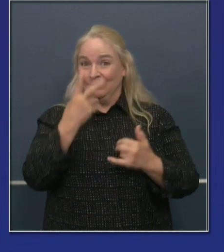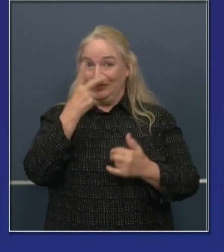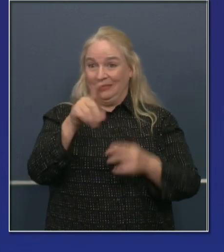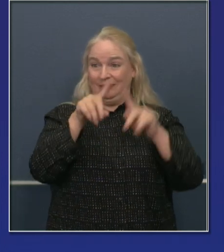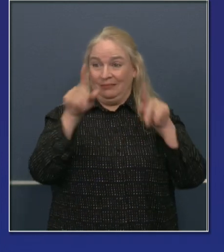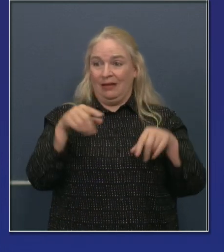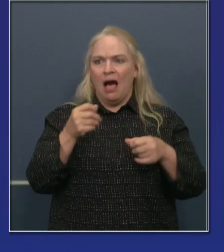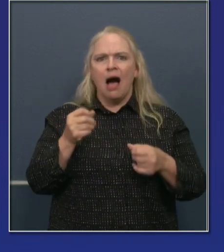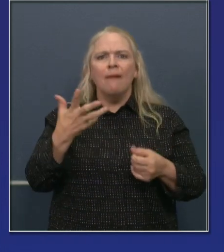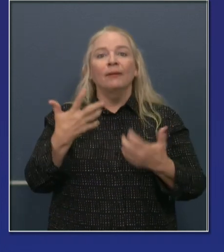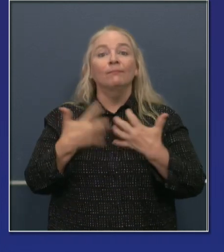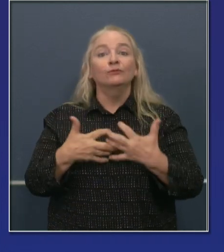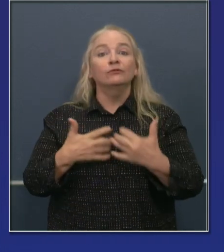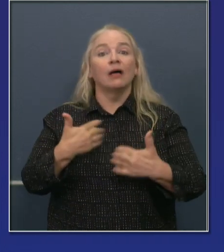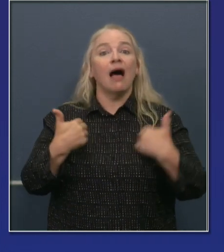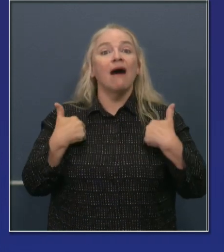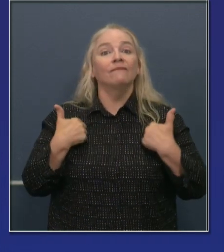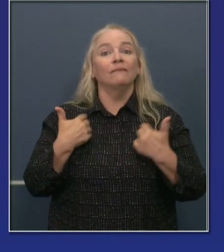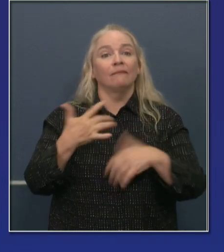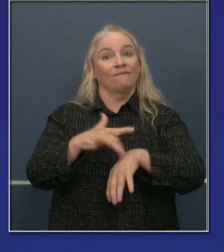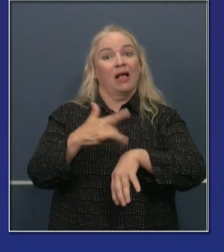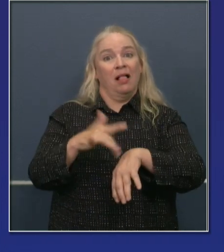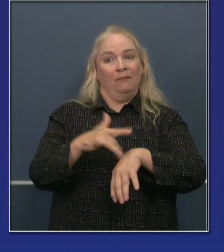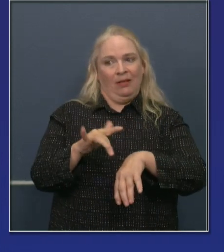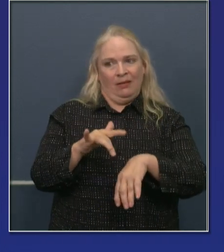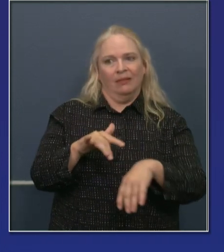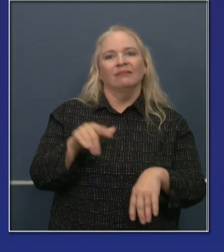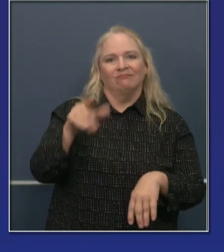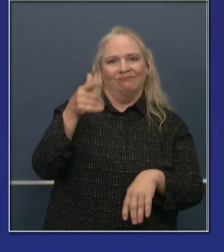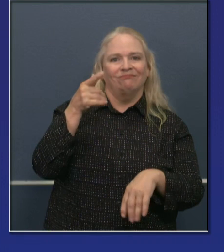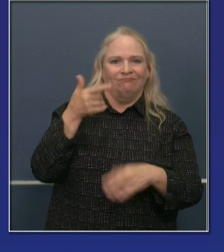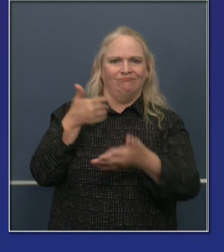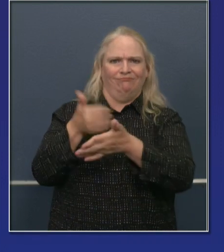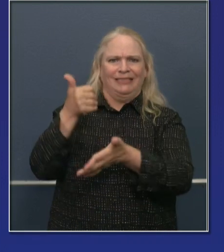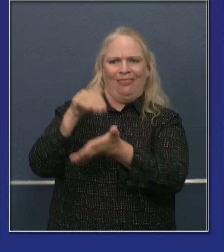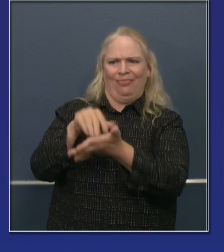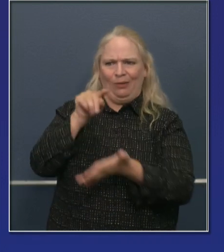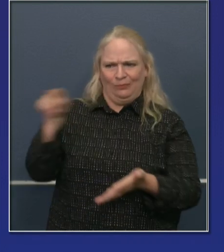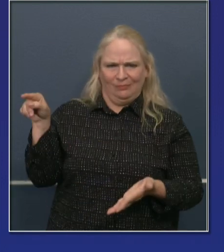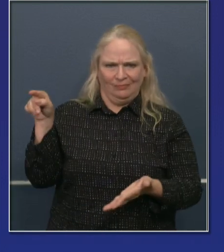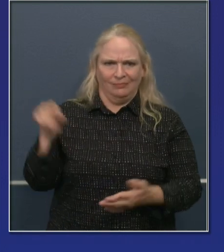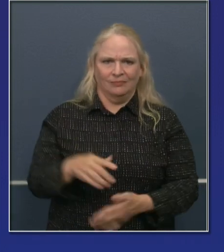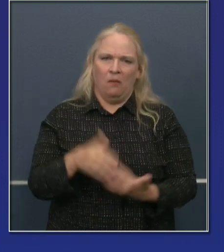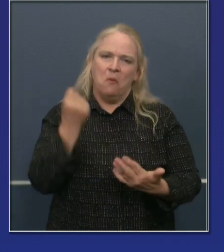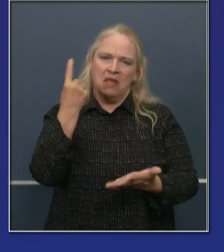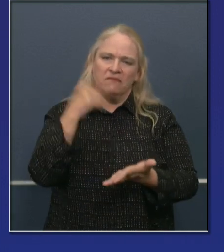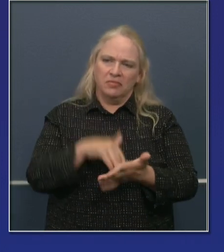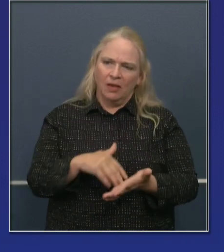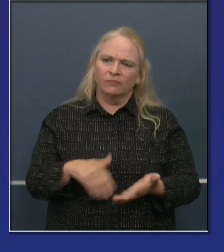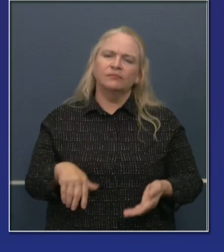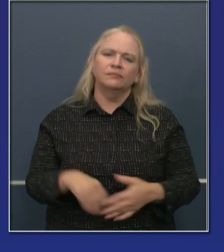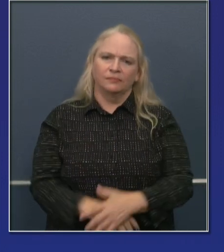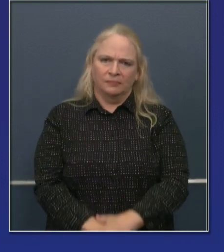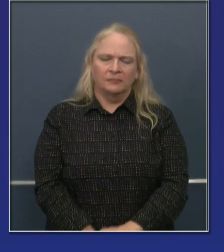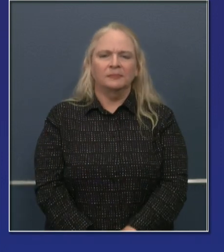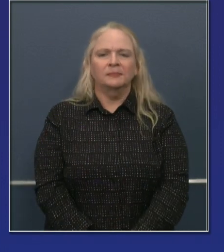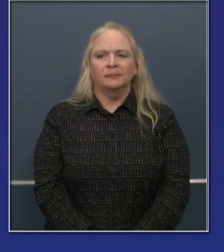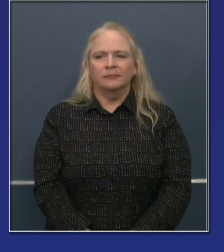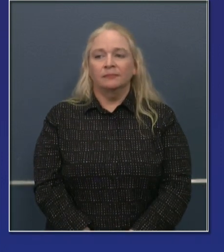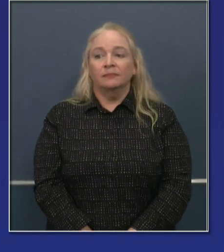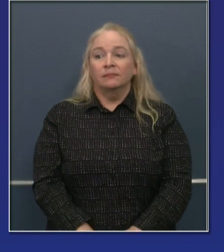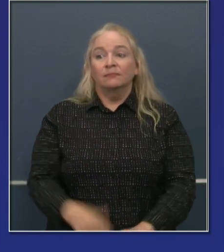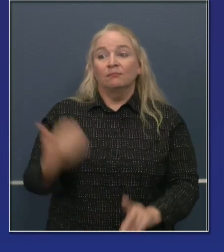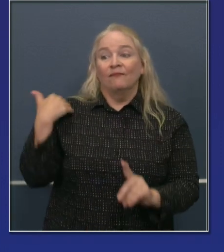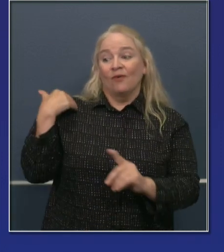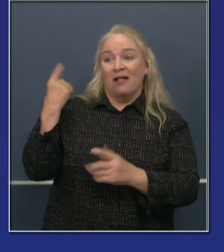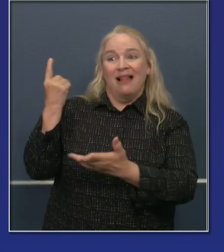ventilators available, still north of 10,000, though we were consistently above 11,000 on the ventilators